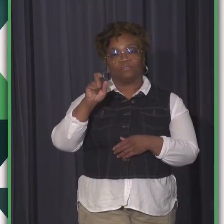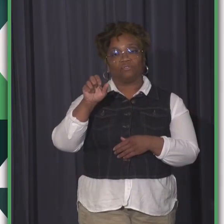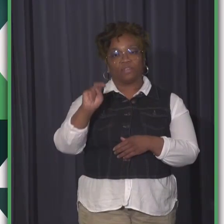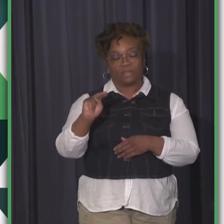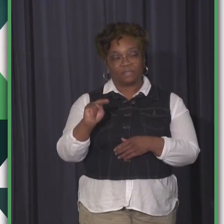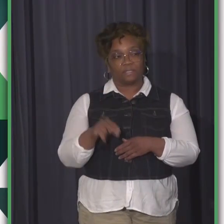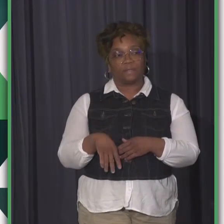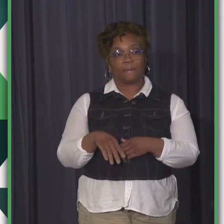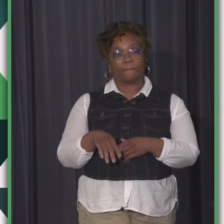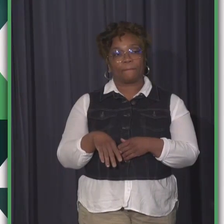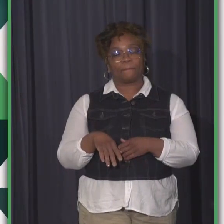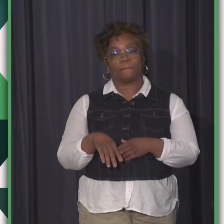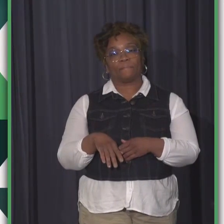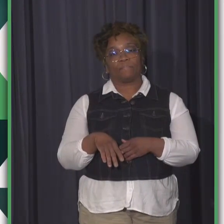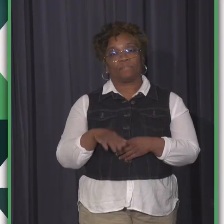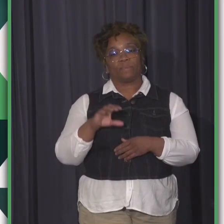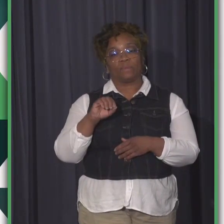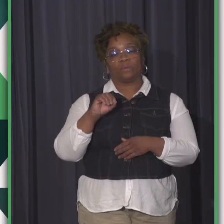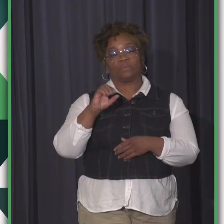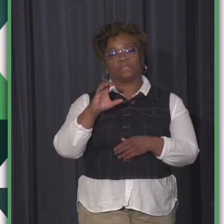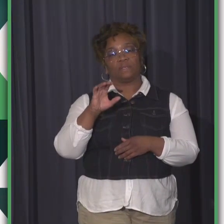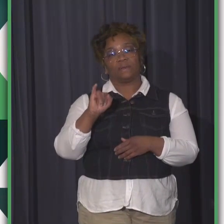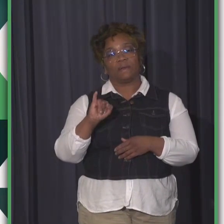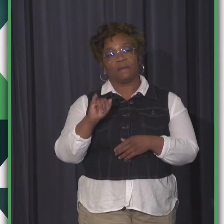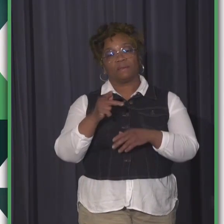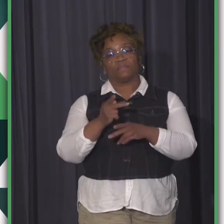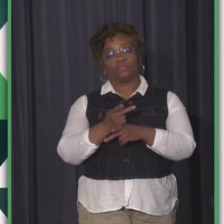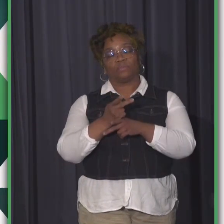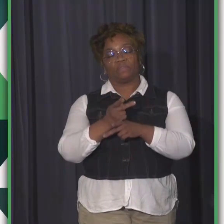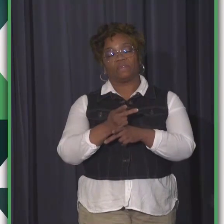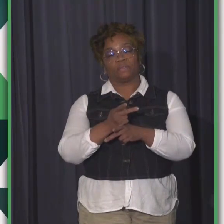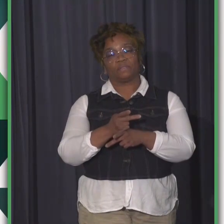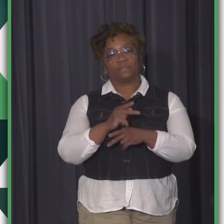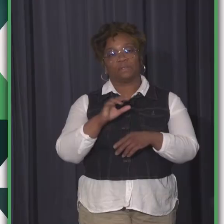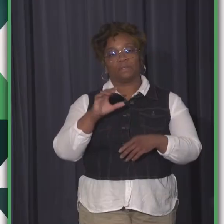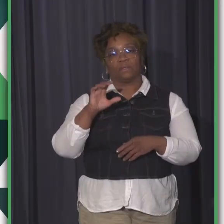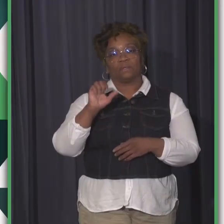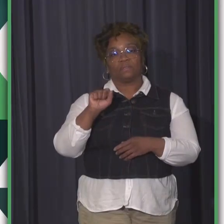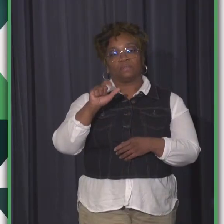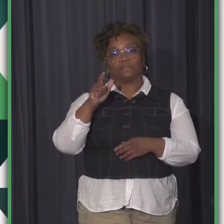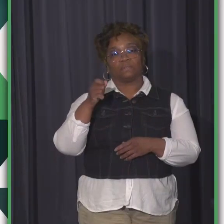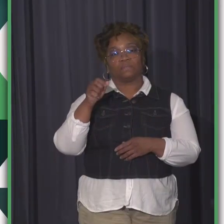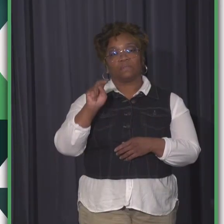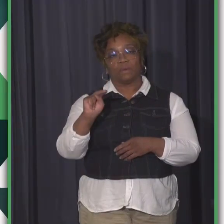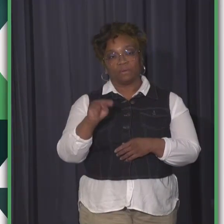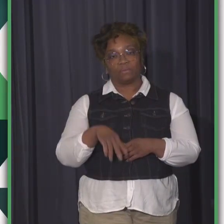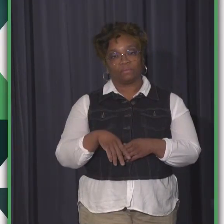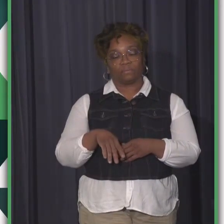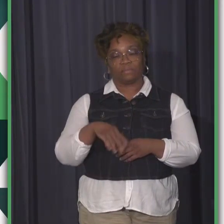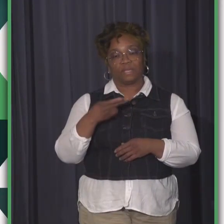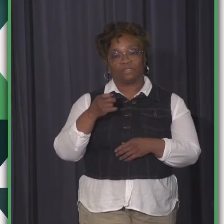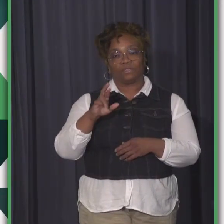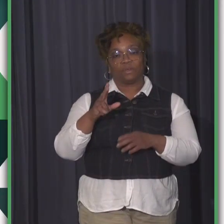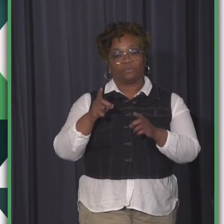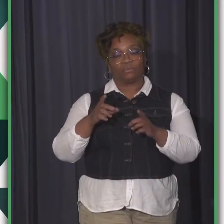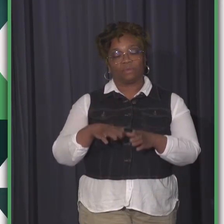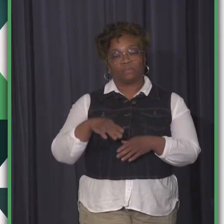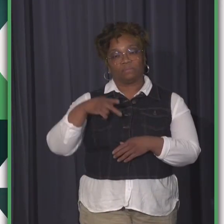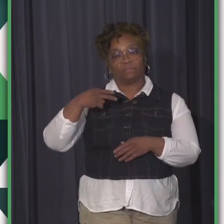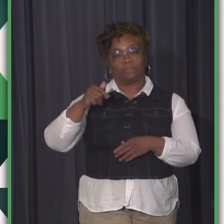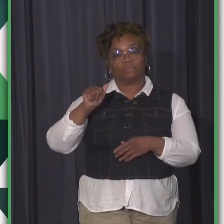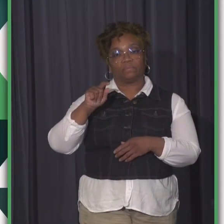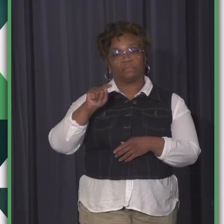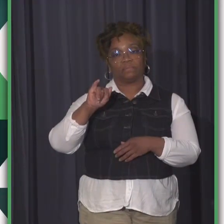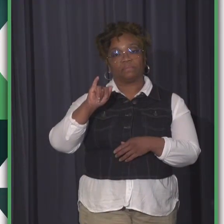parliamentarian. Office of Chief Investigator, Supervising Investigator LaSonia Sloan, DPD HR Director Katrina